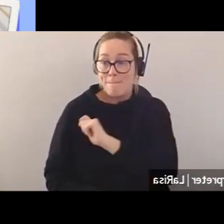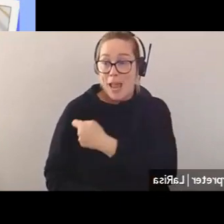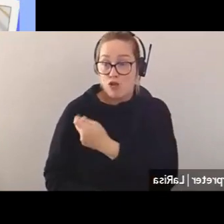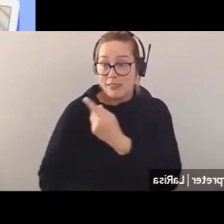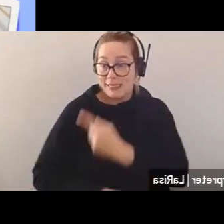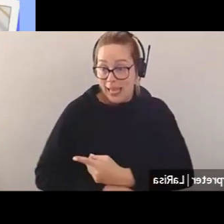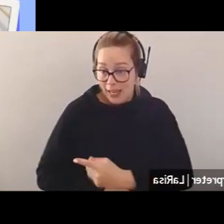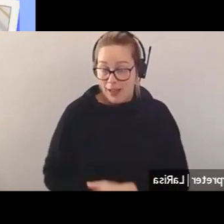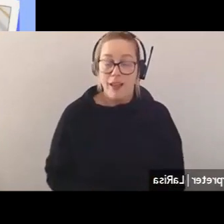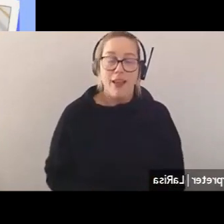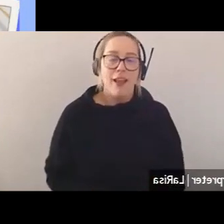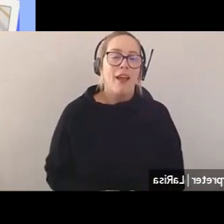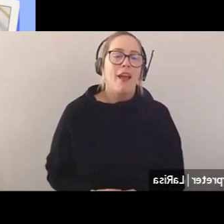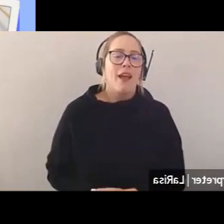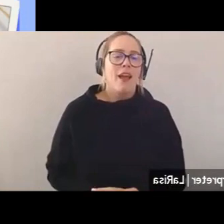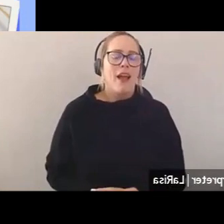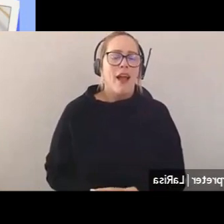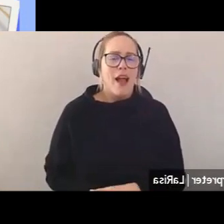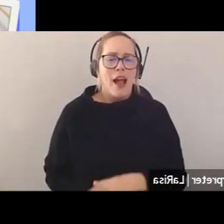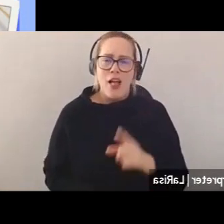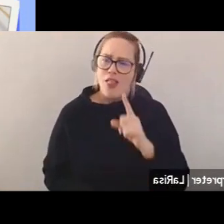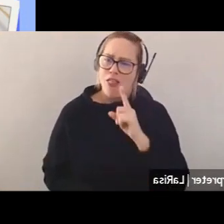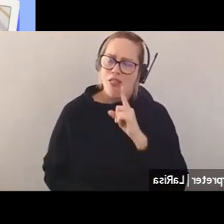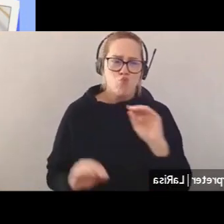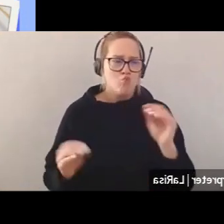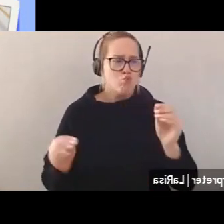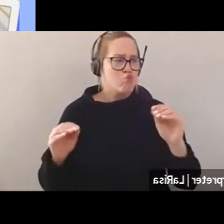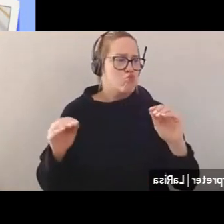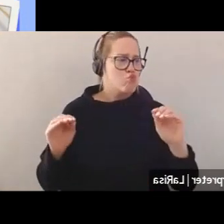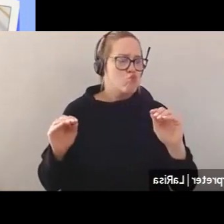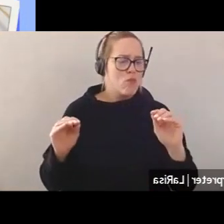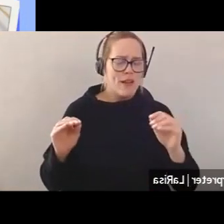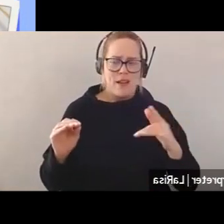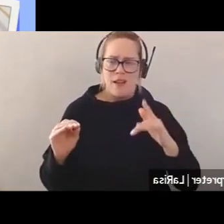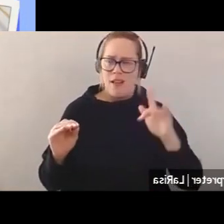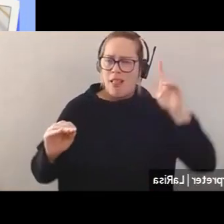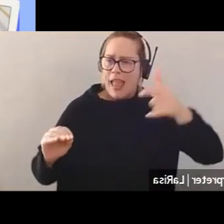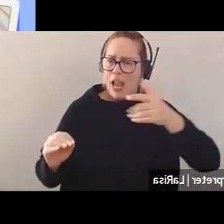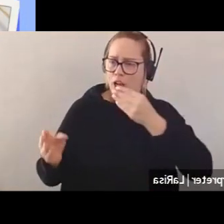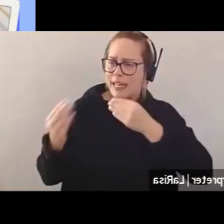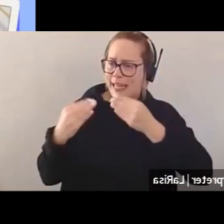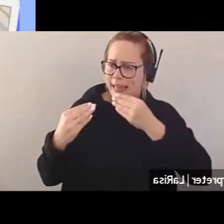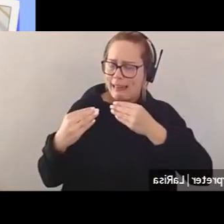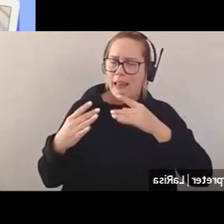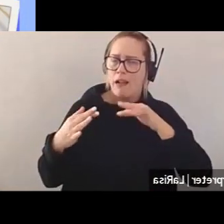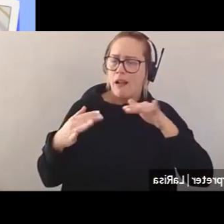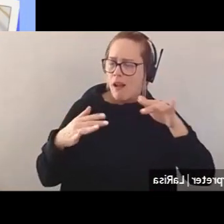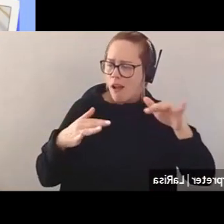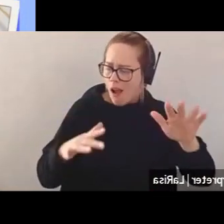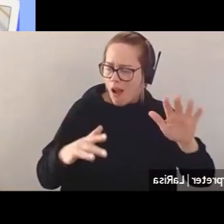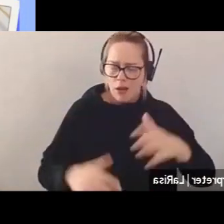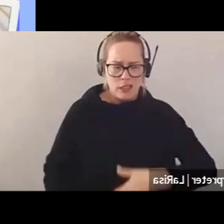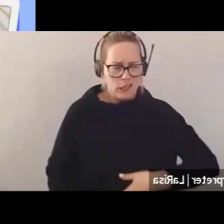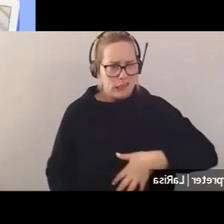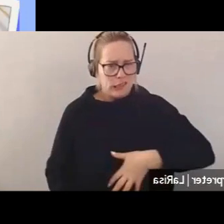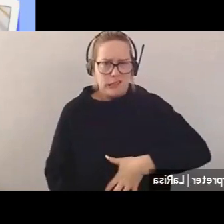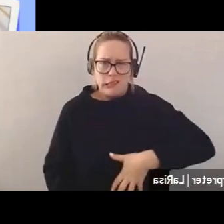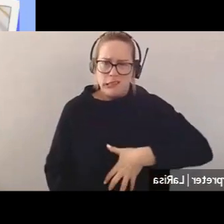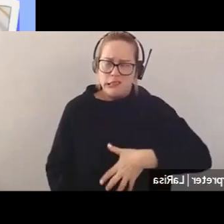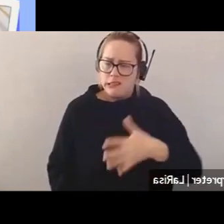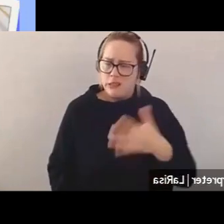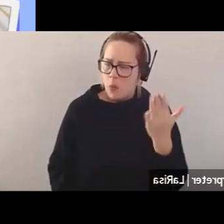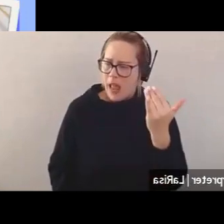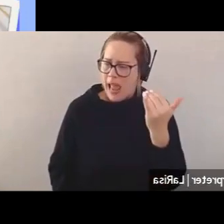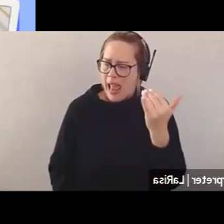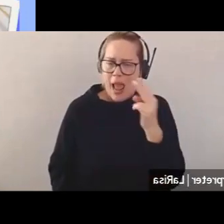Day dinner had, I realized after, like, what did I eat that's bothering my stomach? I looked at the label, there's dairy, and it was my own